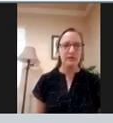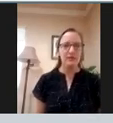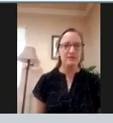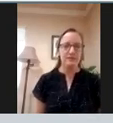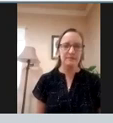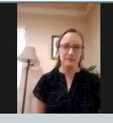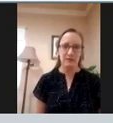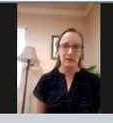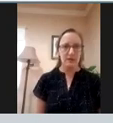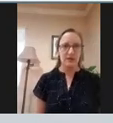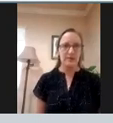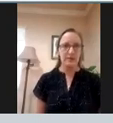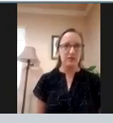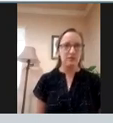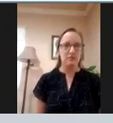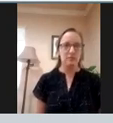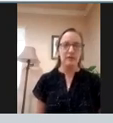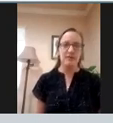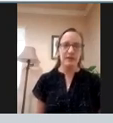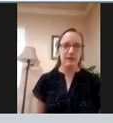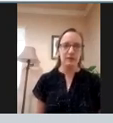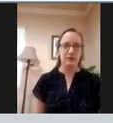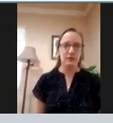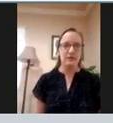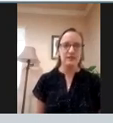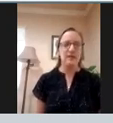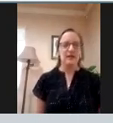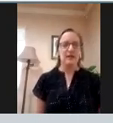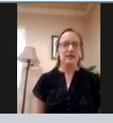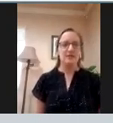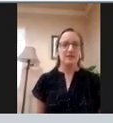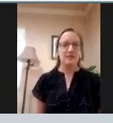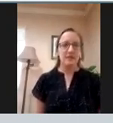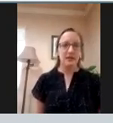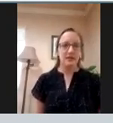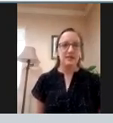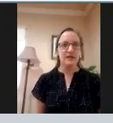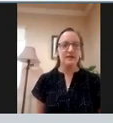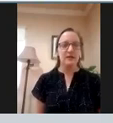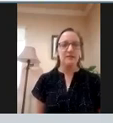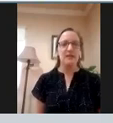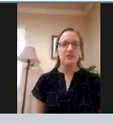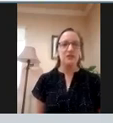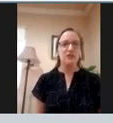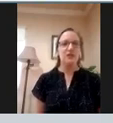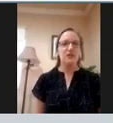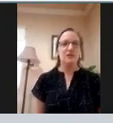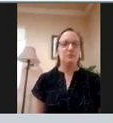wide range of different types of things that we can do with these delegated authorities. And as you can see on the slide,